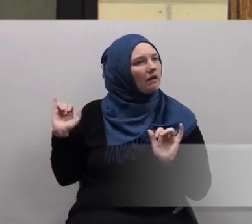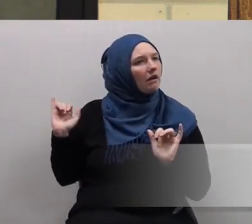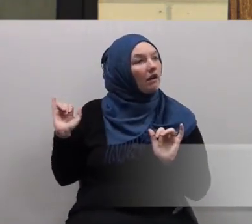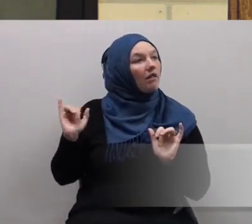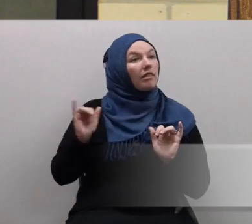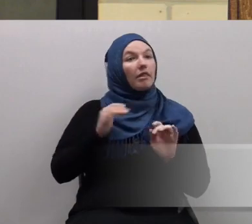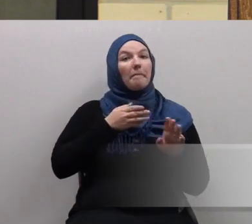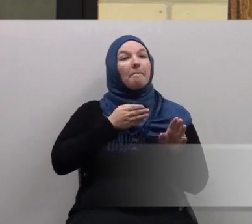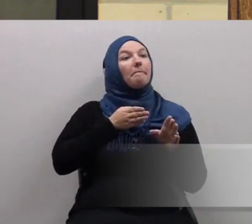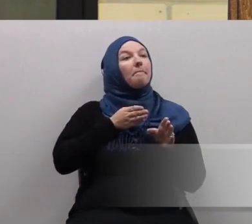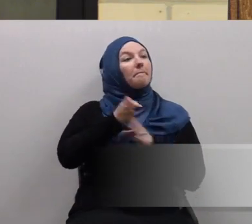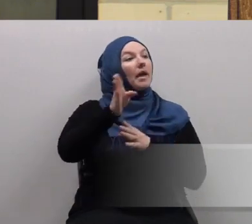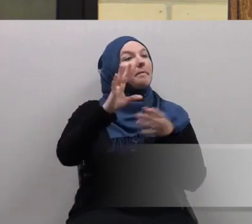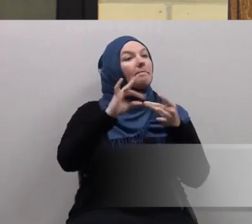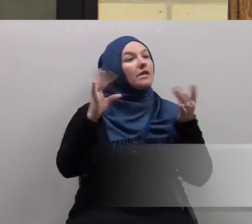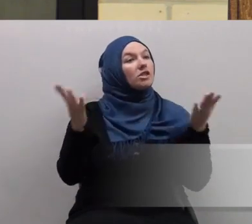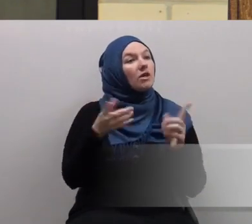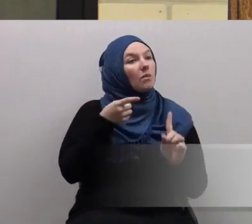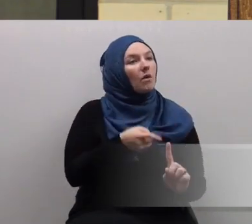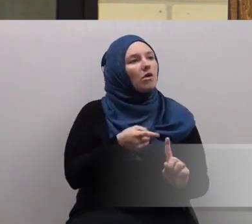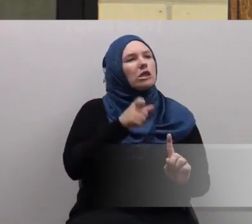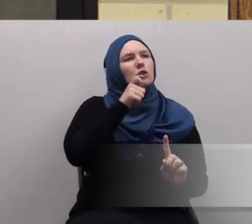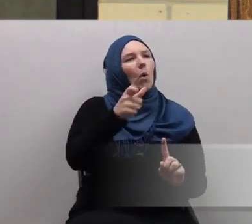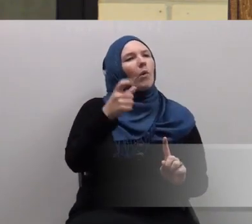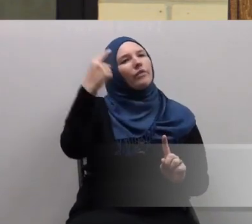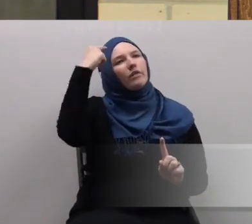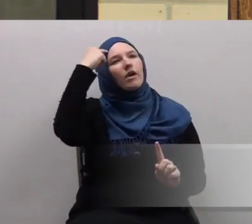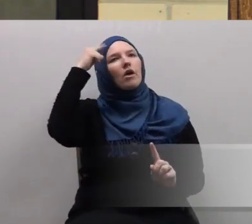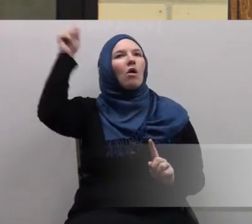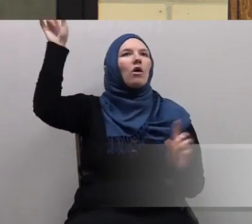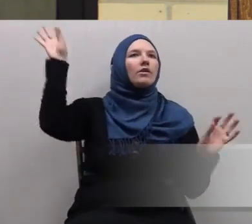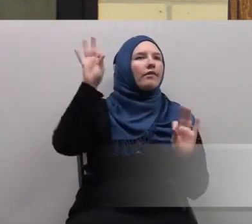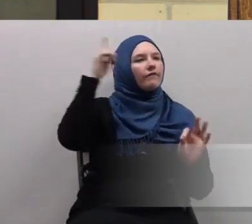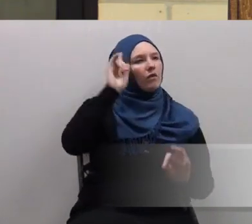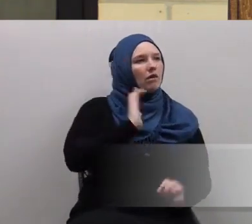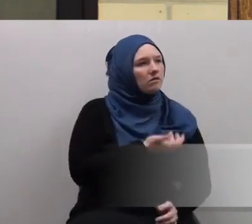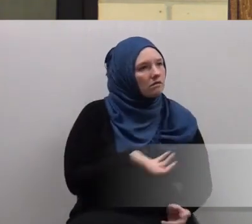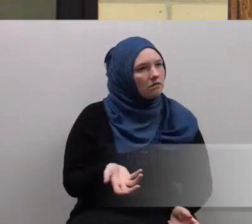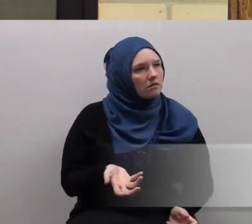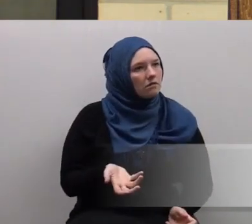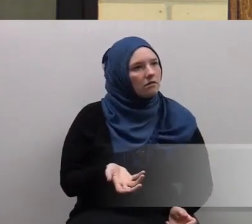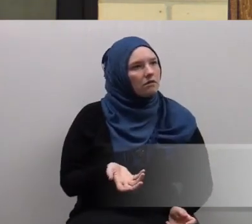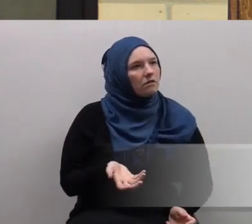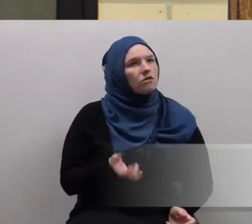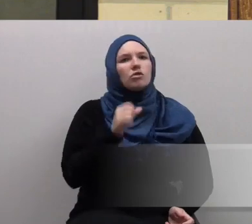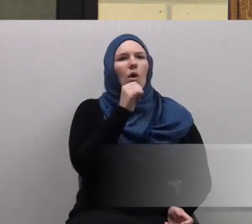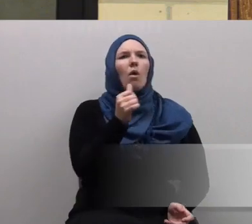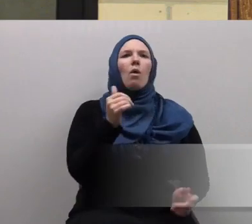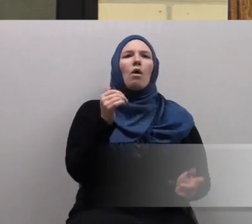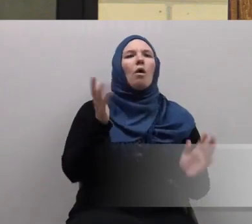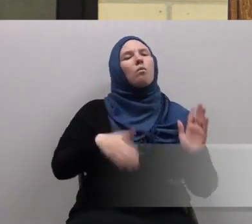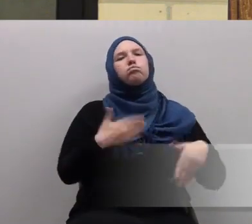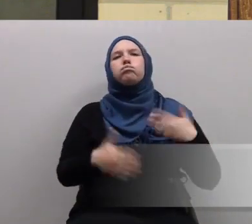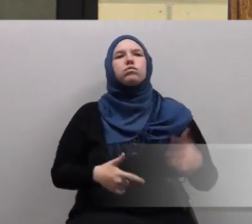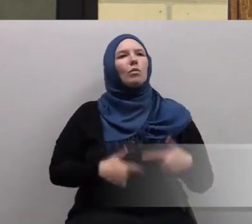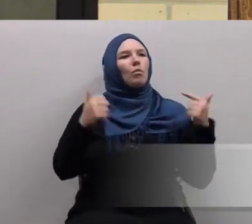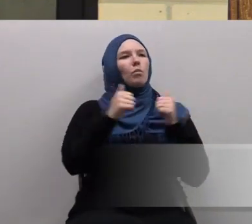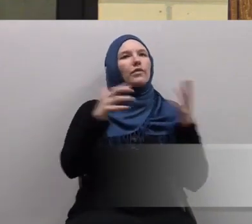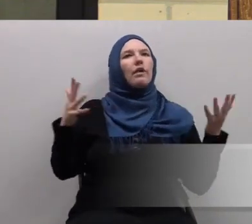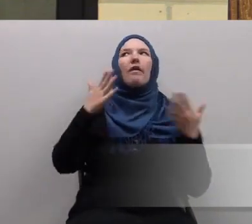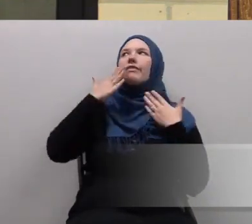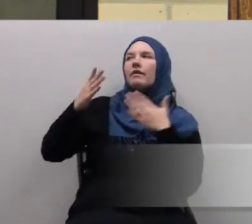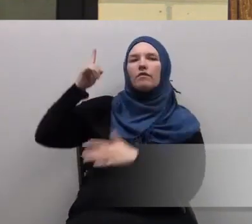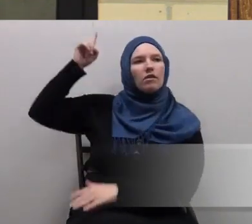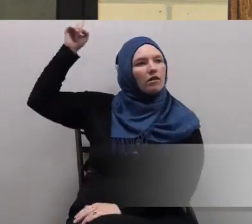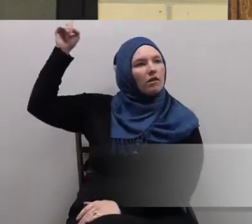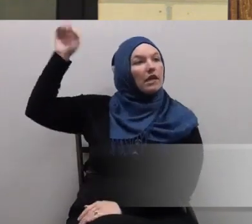granted. This is what the Quran is talking about. Don't take Allah for granted. Don't take Allah's blessings